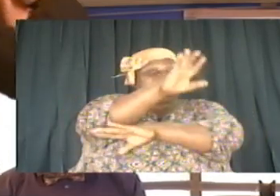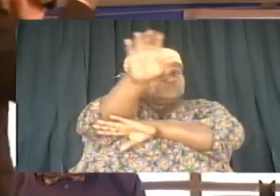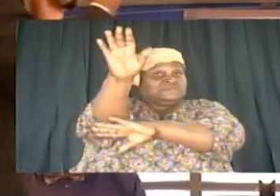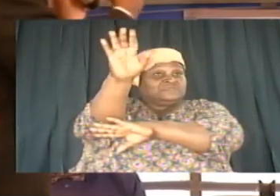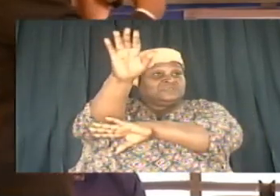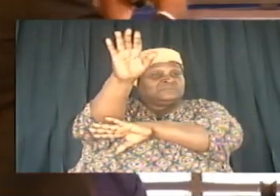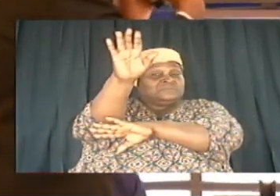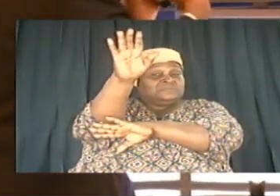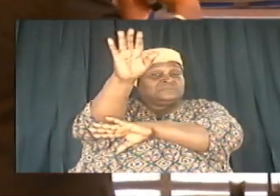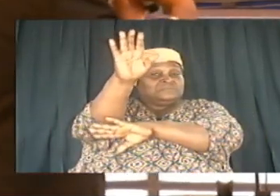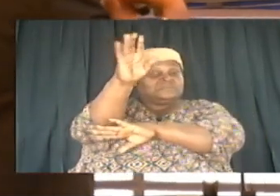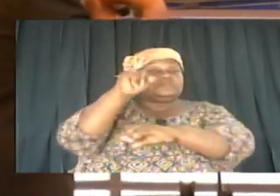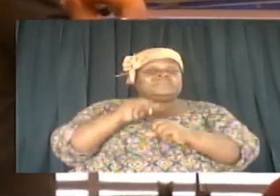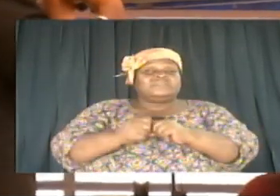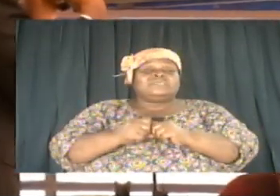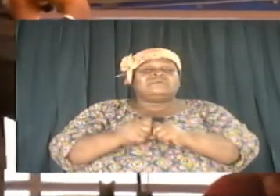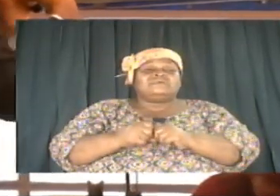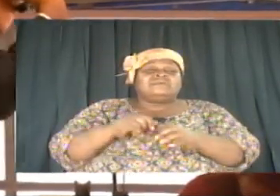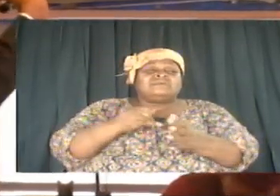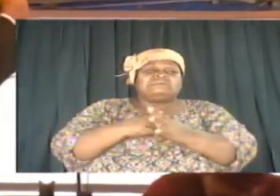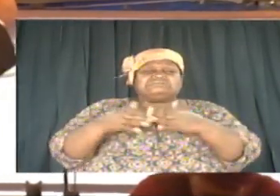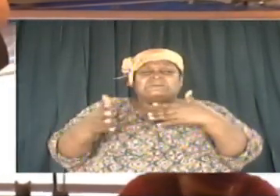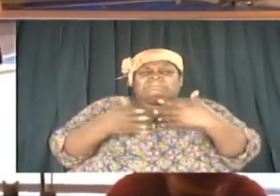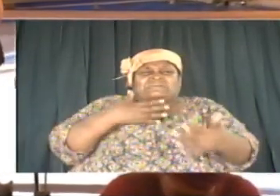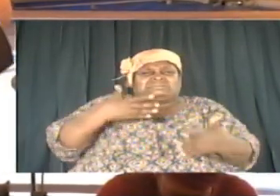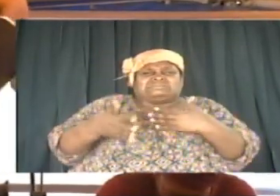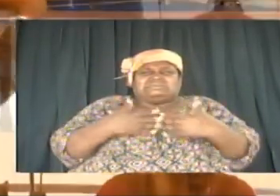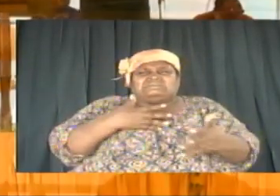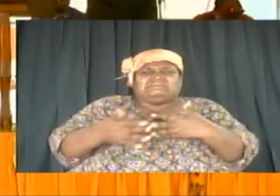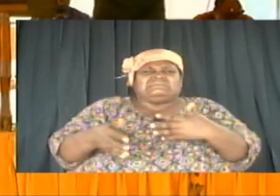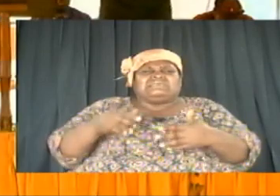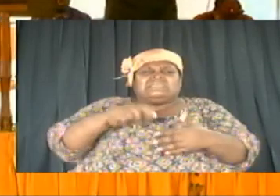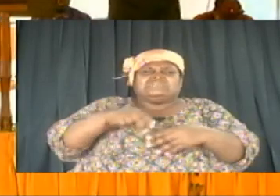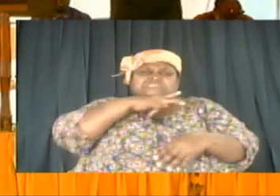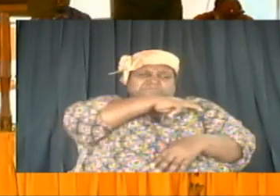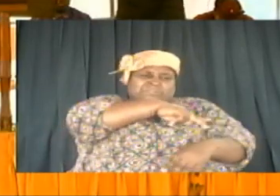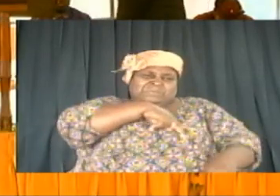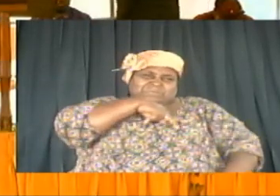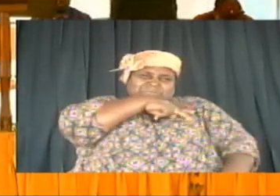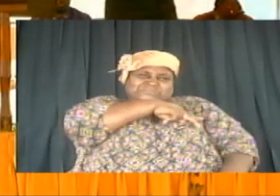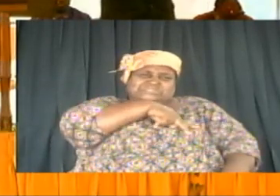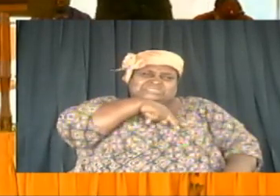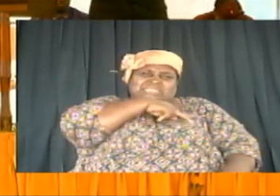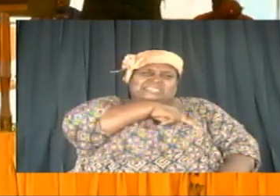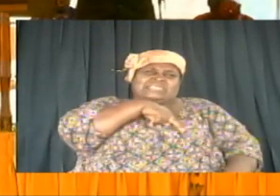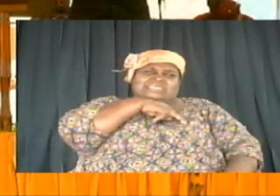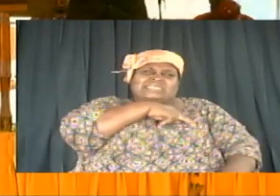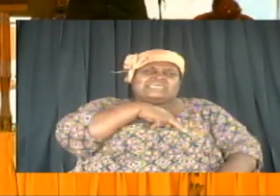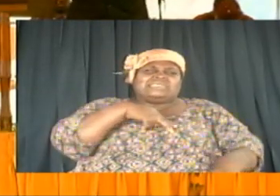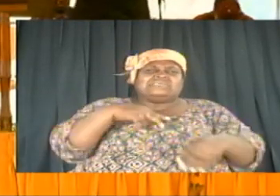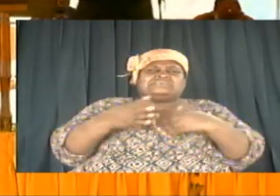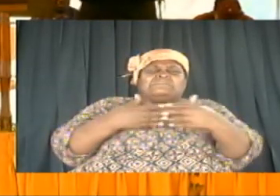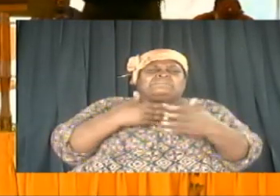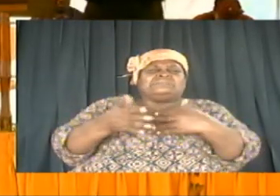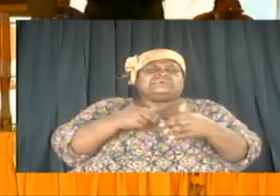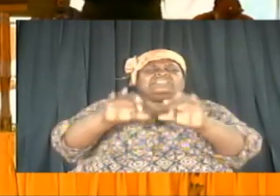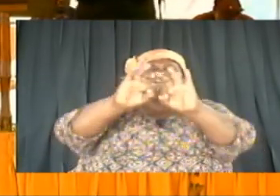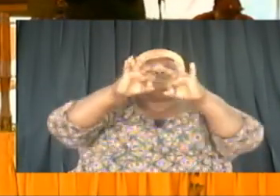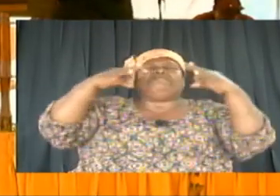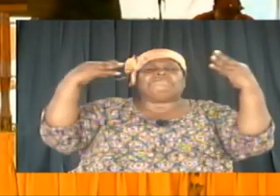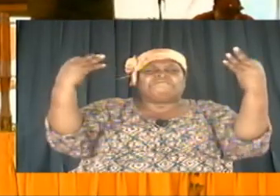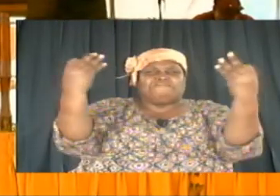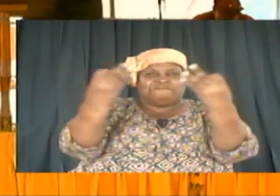It is a matter that is personal. It is a matter that is a family